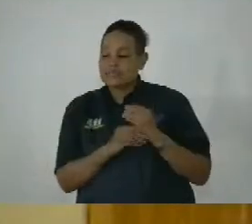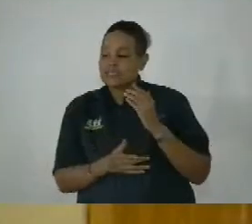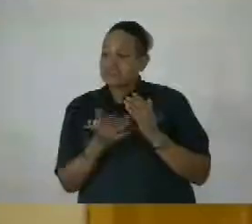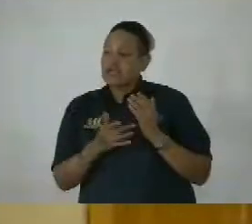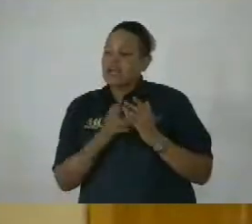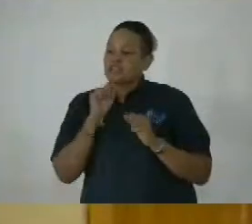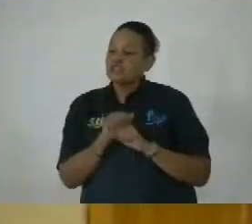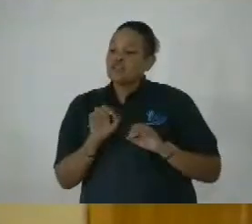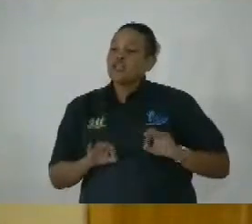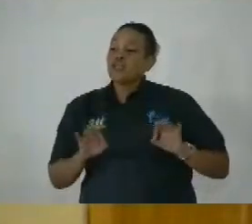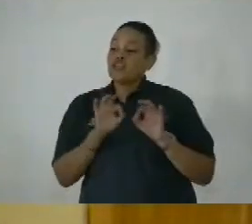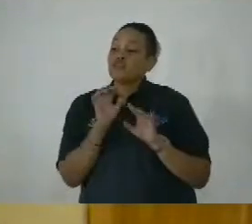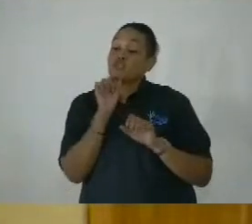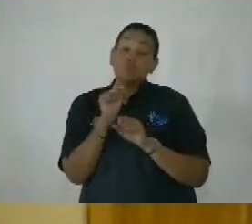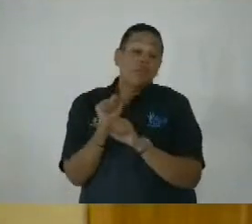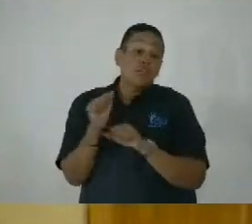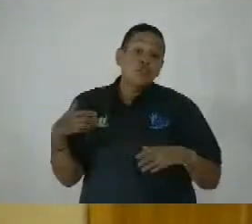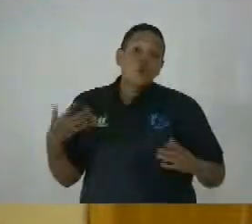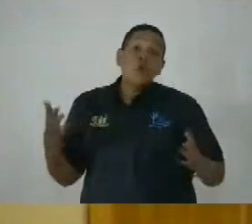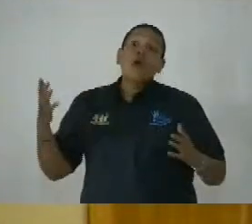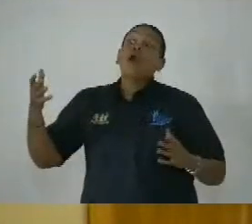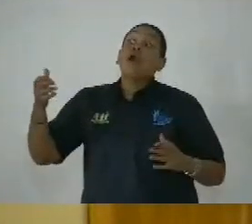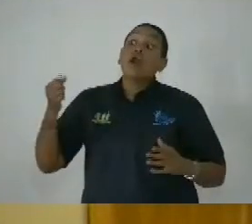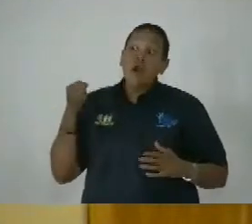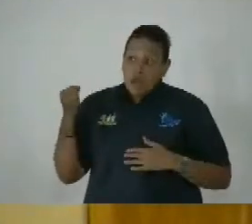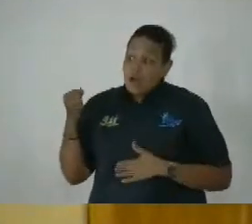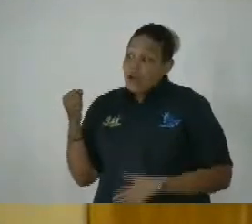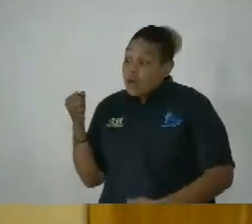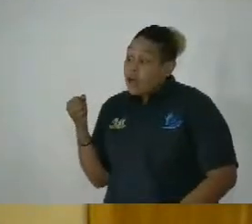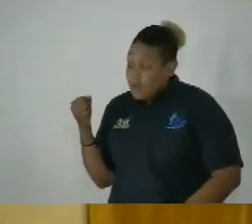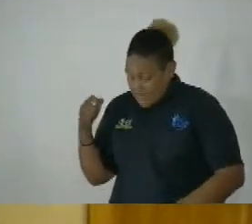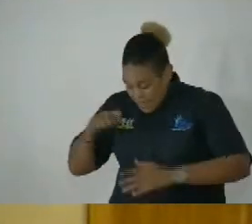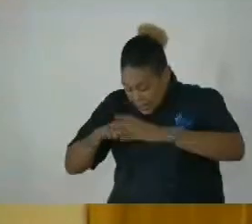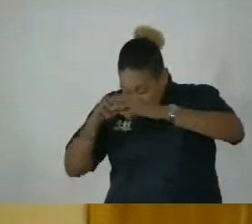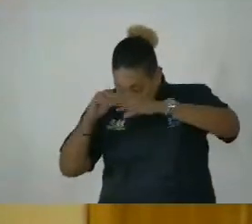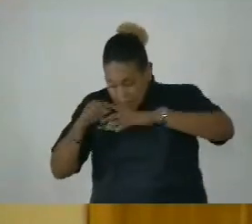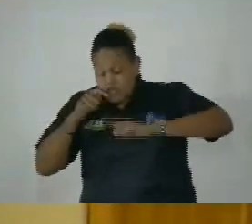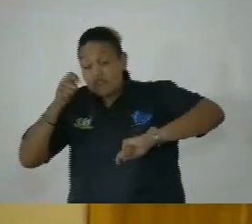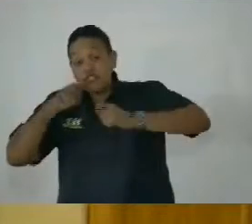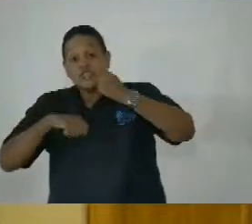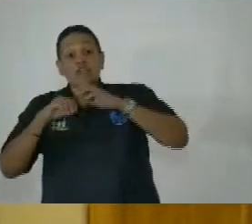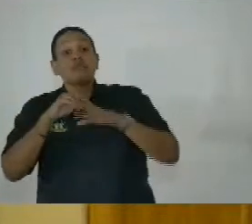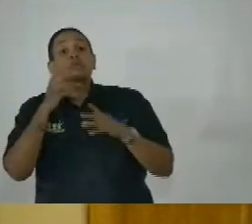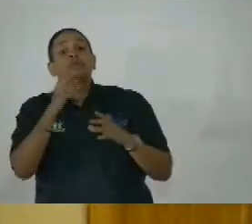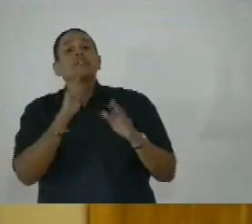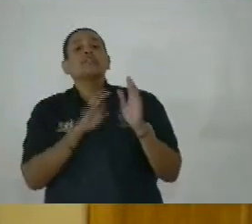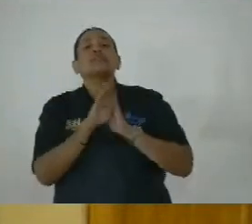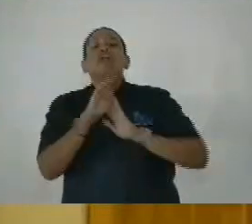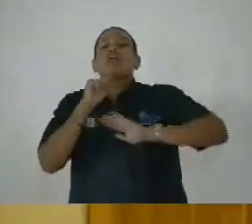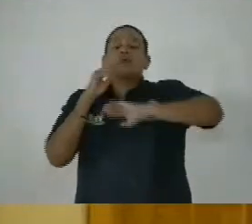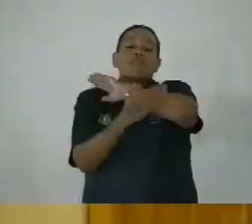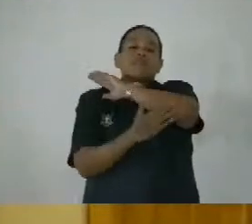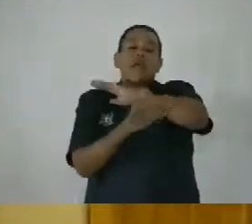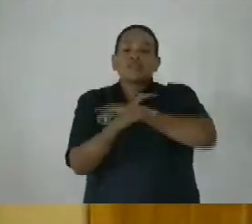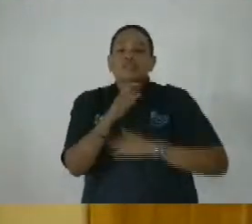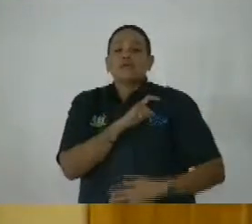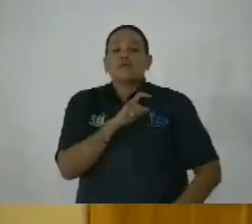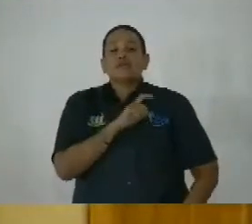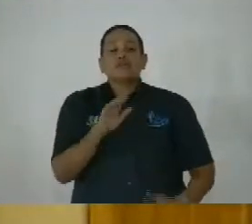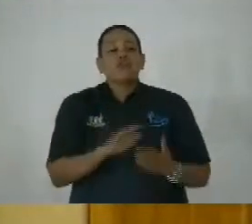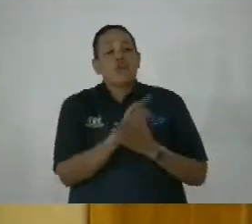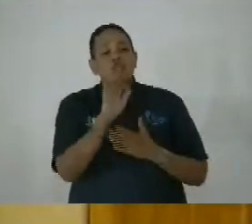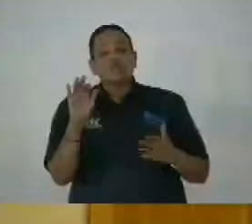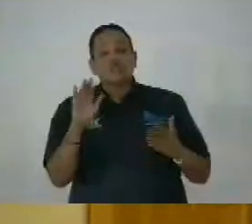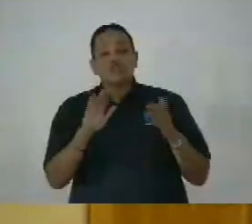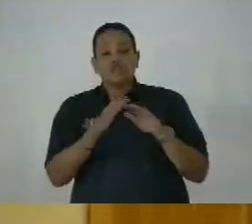is crucial to ensuring conviction. A key part of the transformation is the development of the National Police College of Jamaica